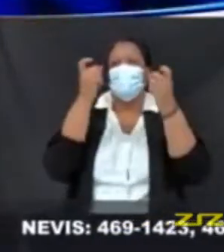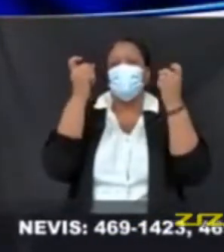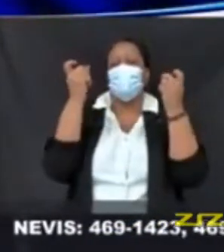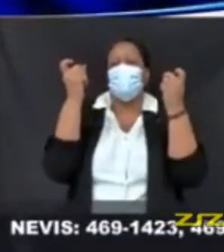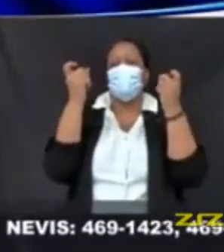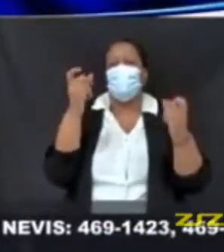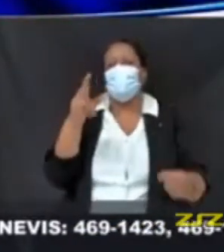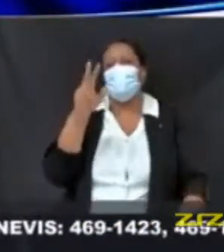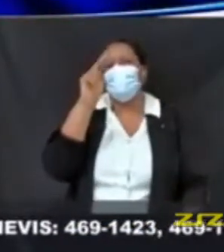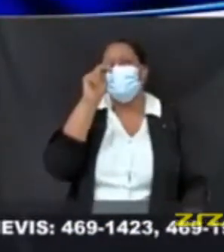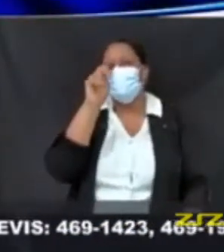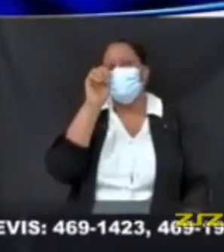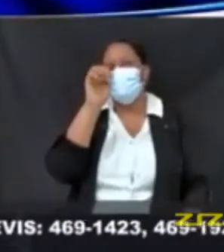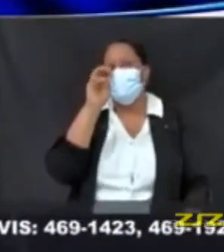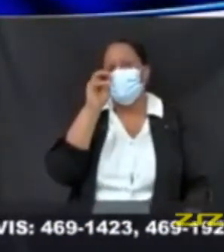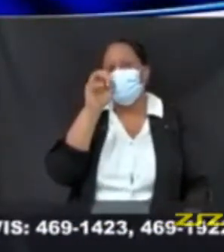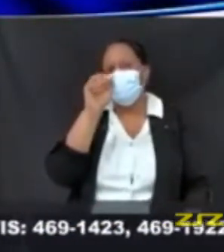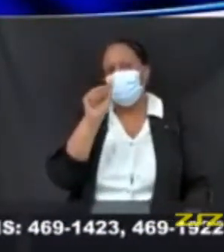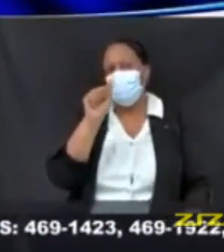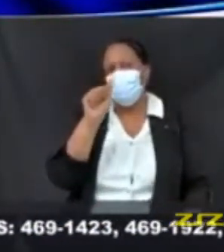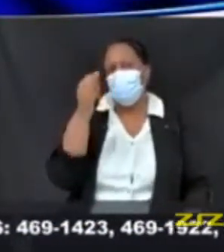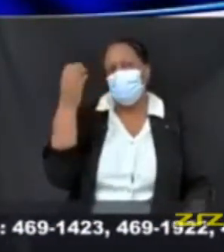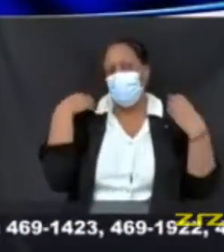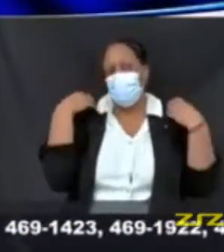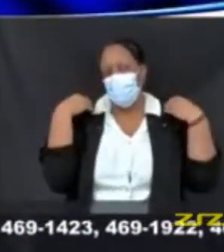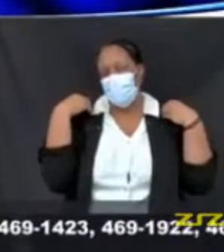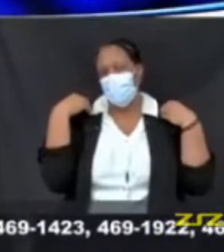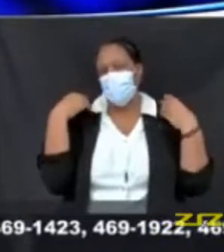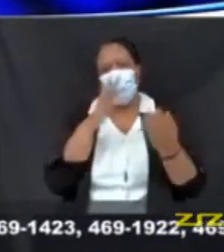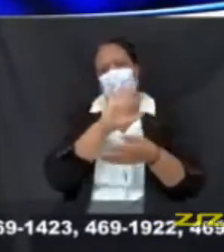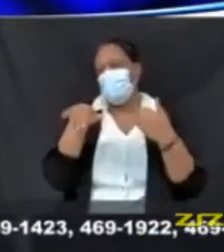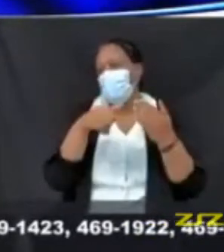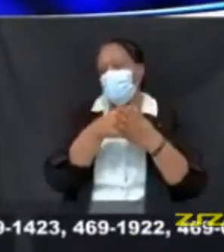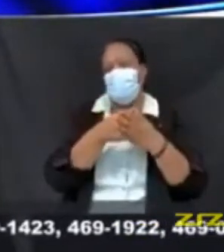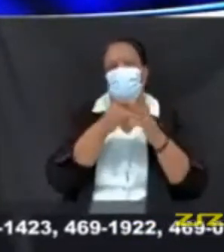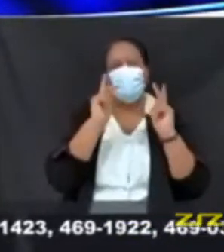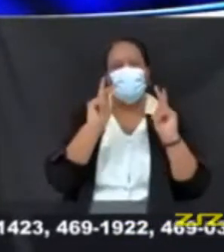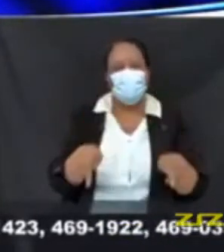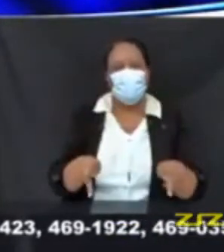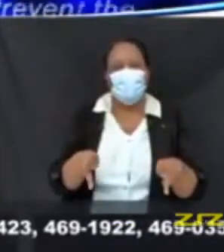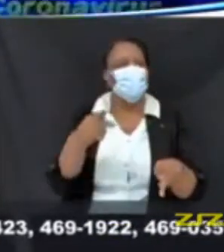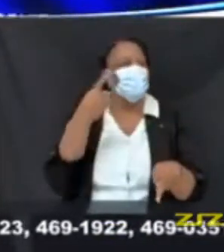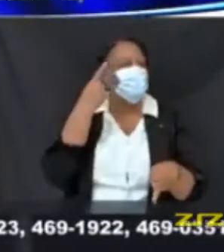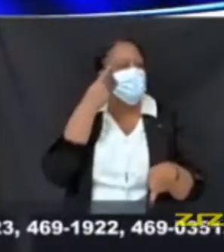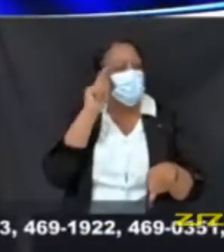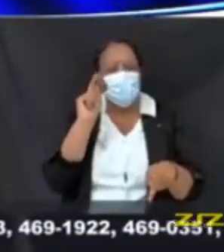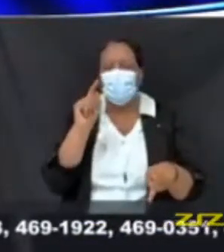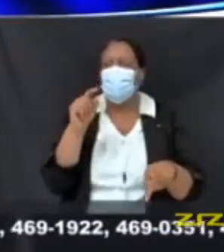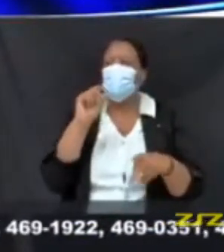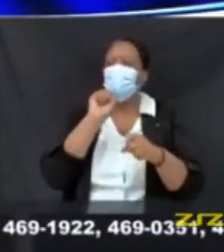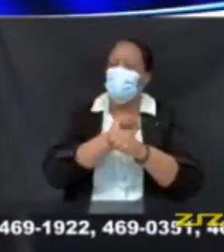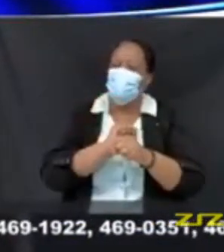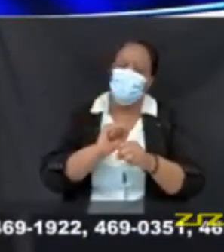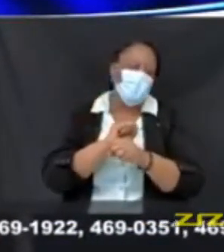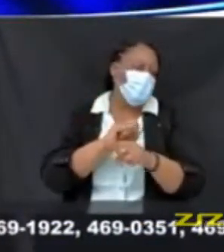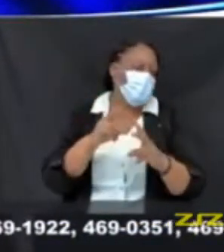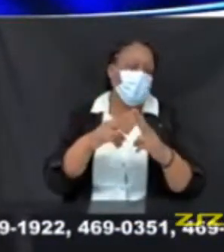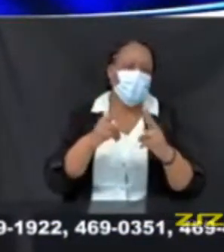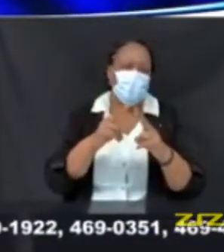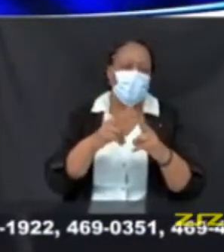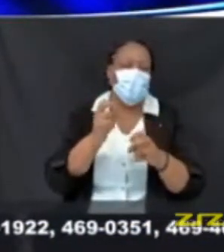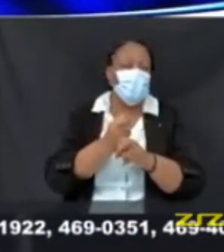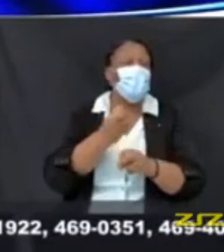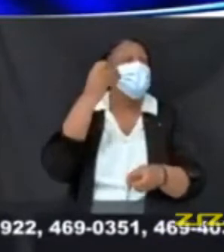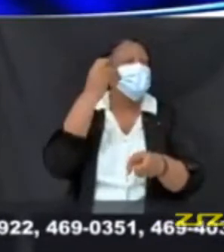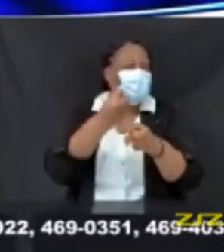Disaster Coordinator, Mr. Abdia Samuel, and the rest of NEMA's staff for their yeoman service to our country during these difficult